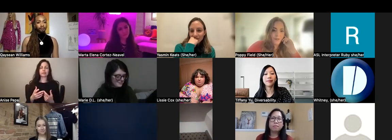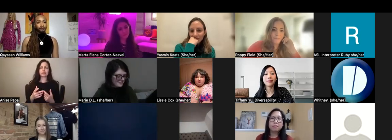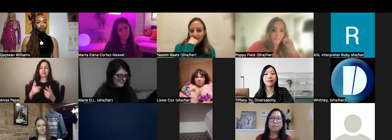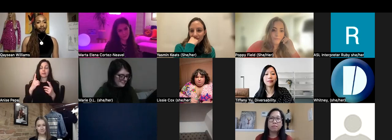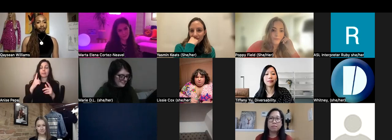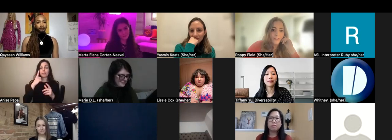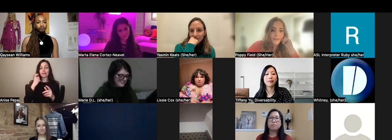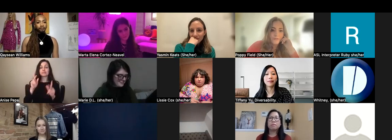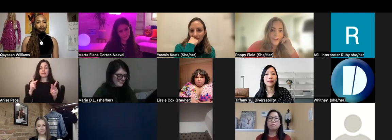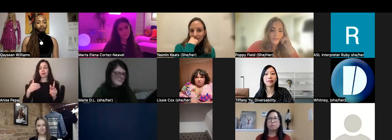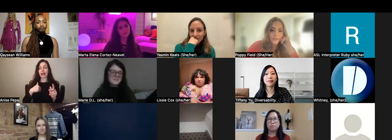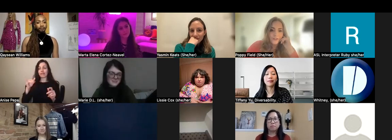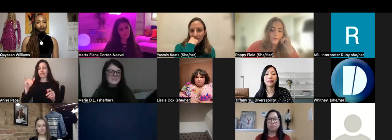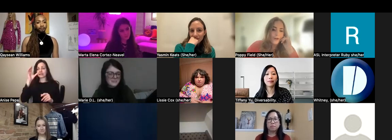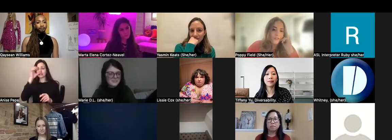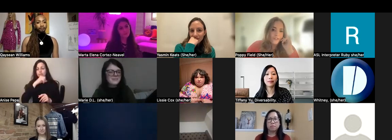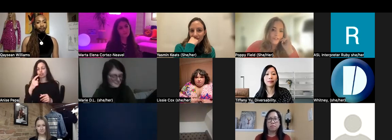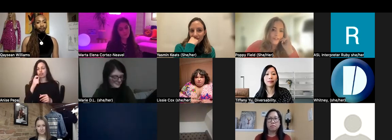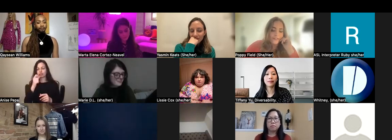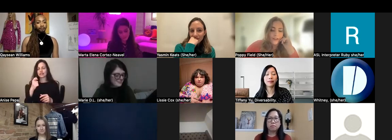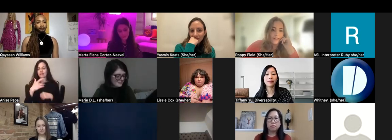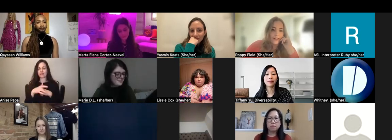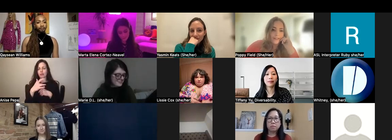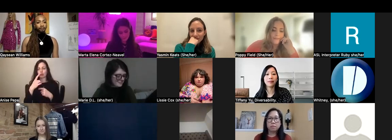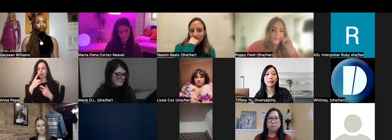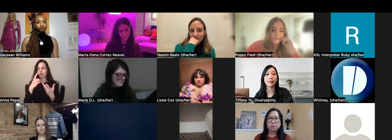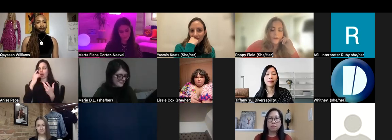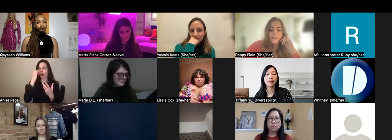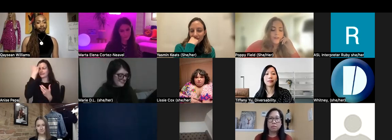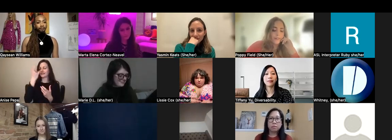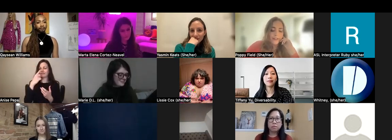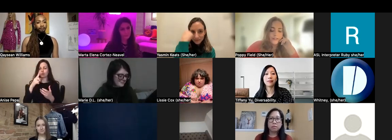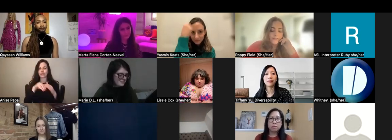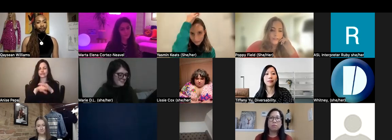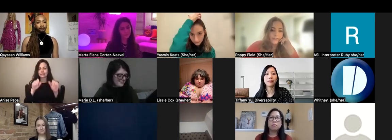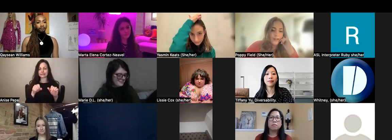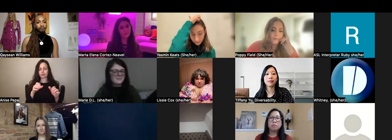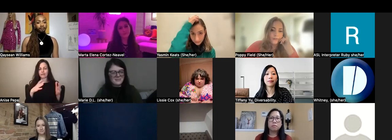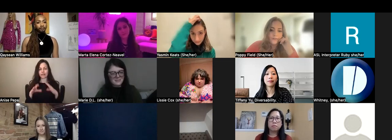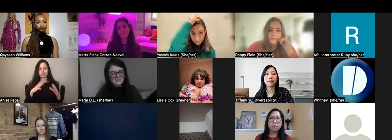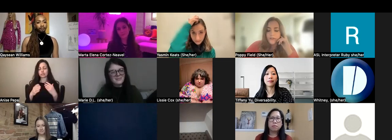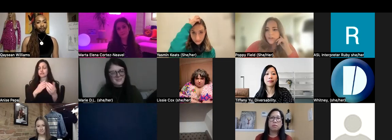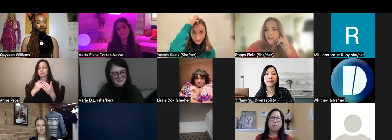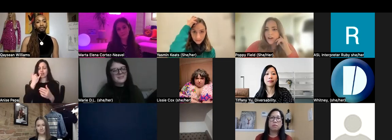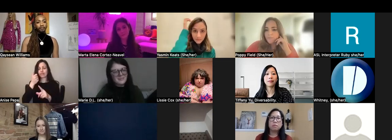people don't make room for accessible fashion or even consider that they're allowed to have it too, whether they identify as disabled or